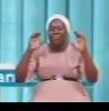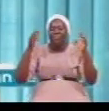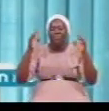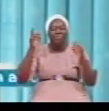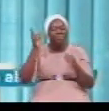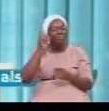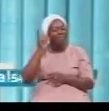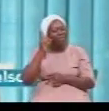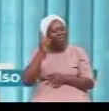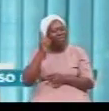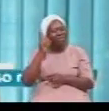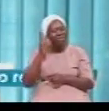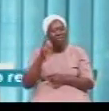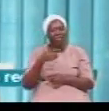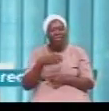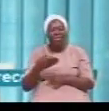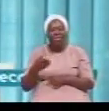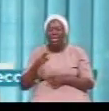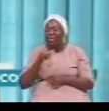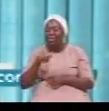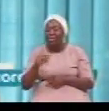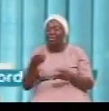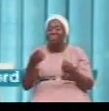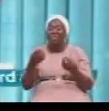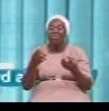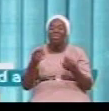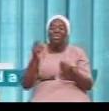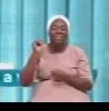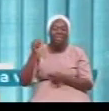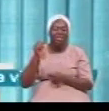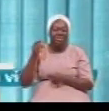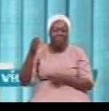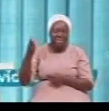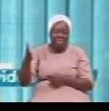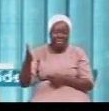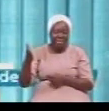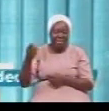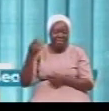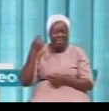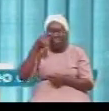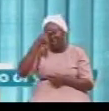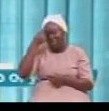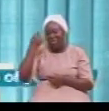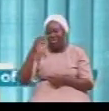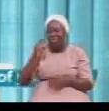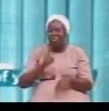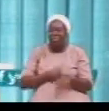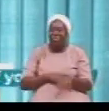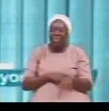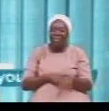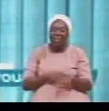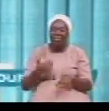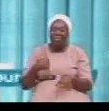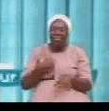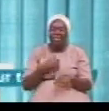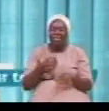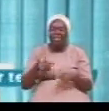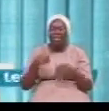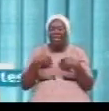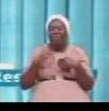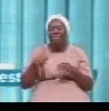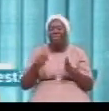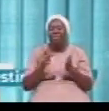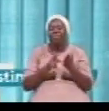Listen to me. There are still several testimonies there. But for the sake of time, and because we see our ministers' conference tomorrow